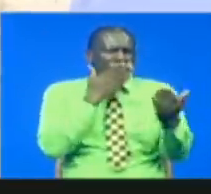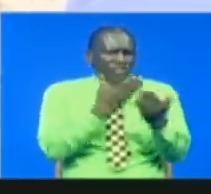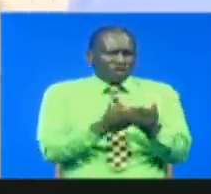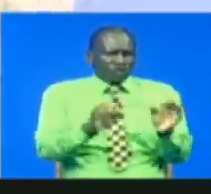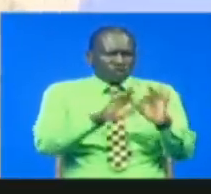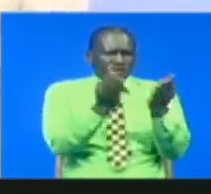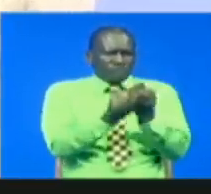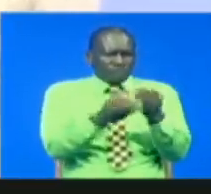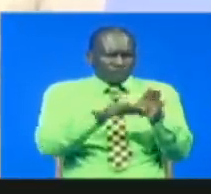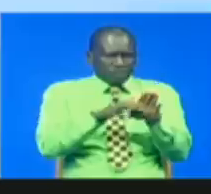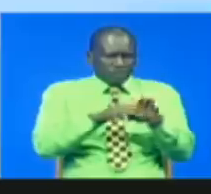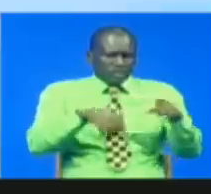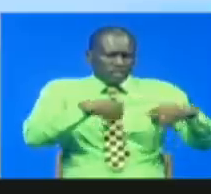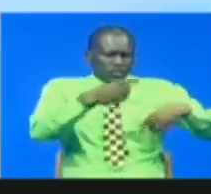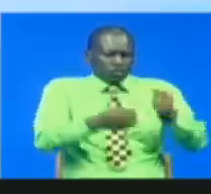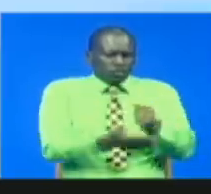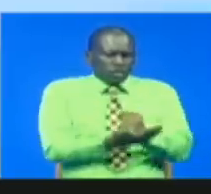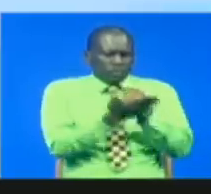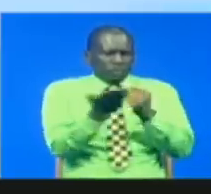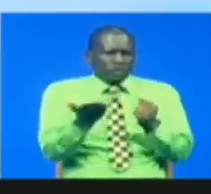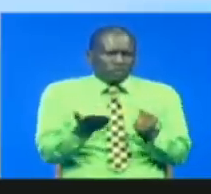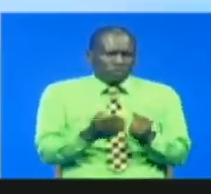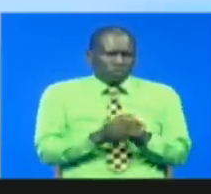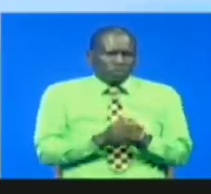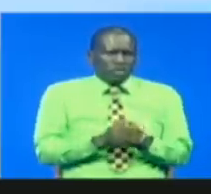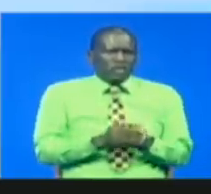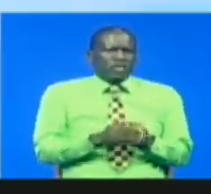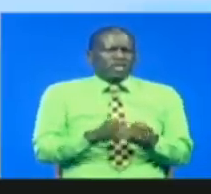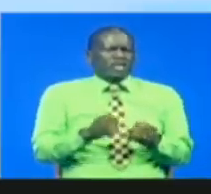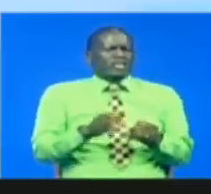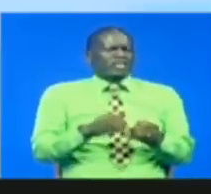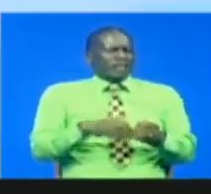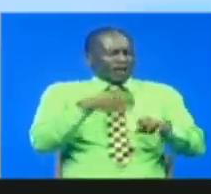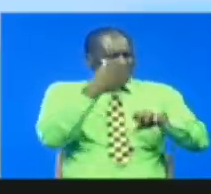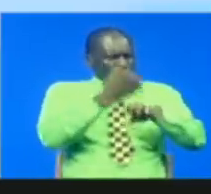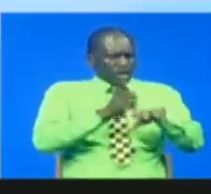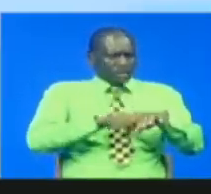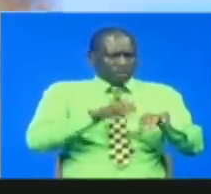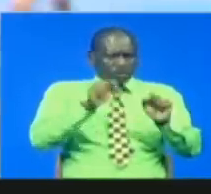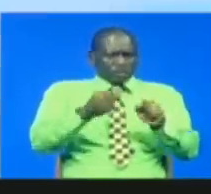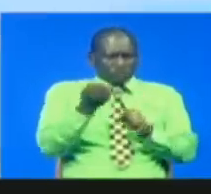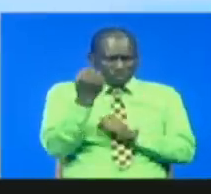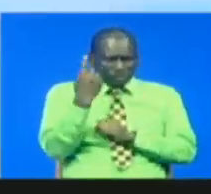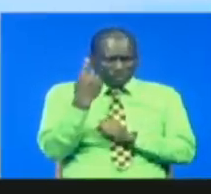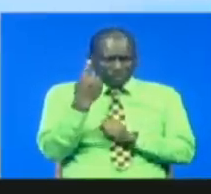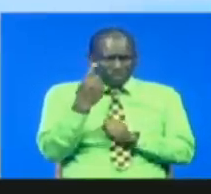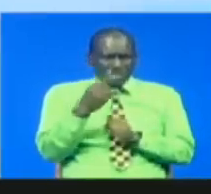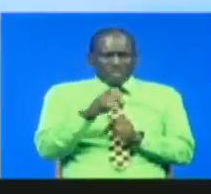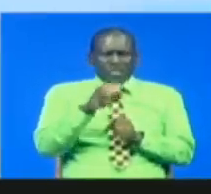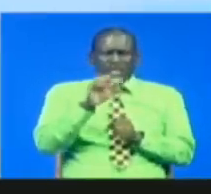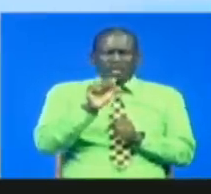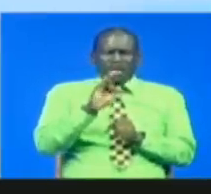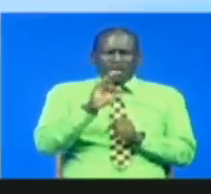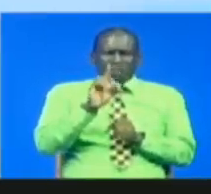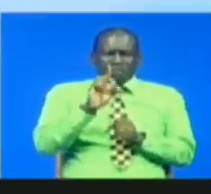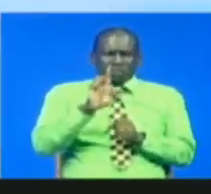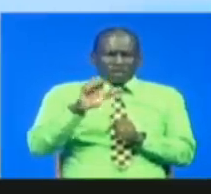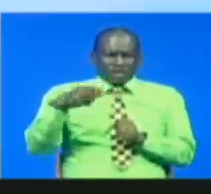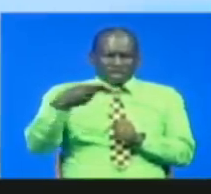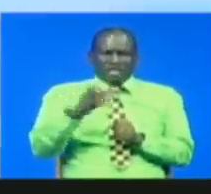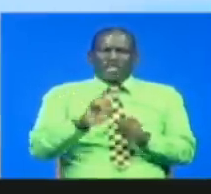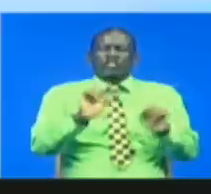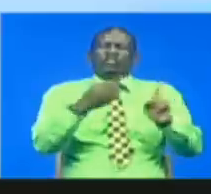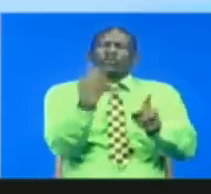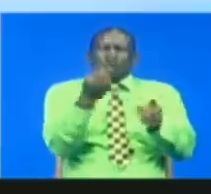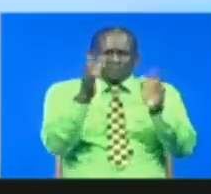familia wakiendelea kukusaidia kwa this very trying time as you would understand. And Abdullahi is not the only person who survived,